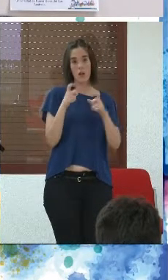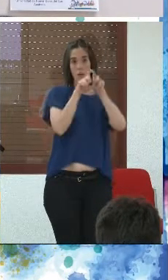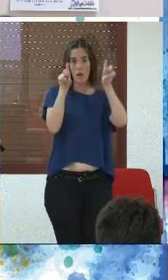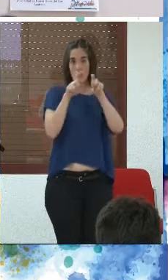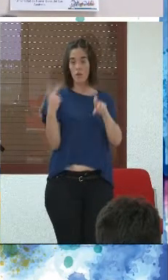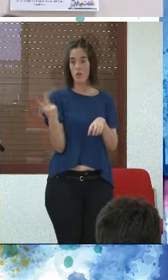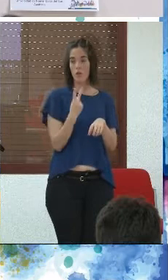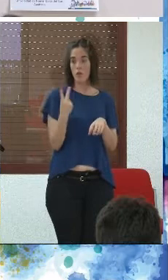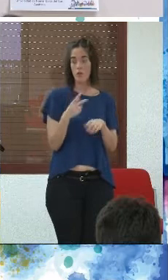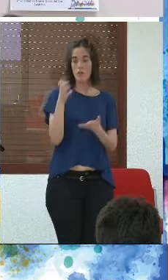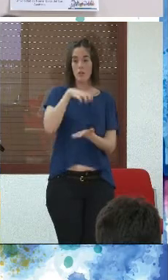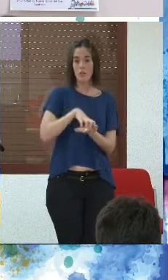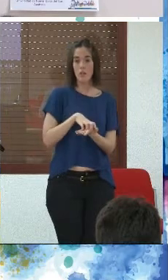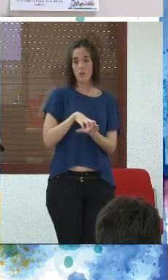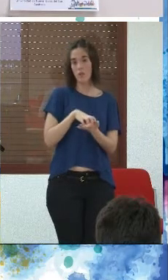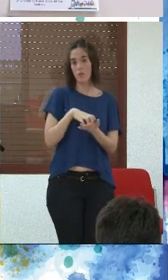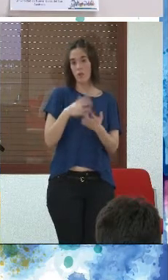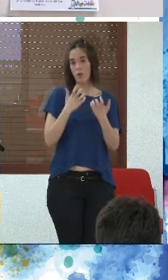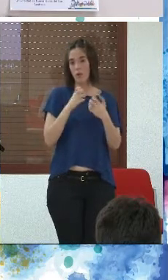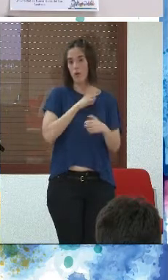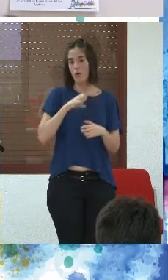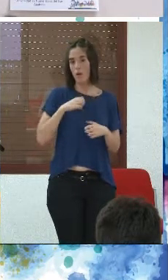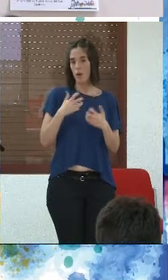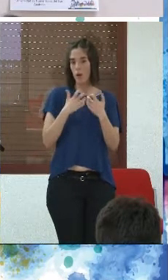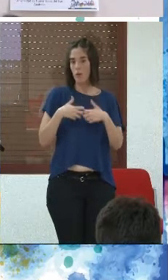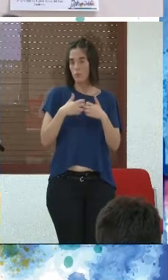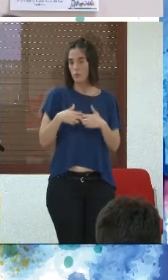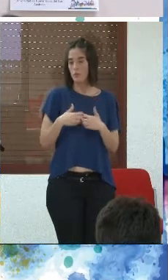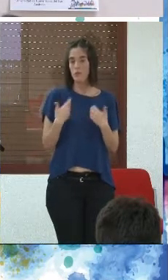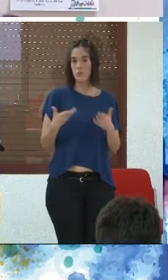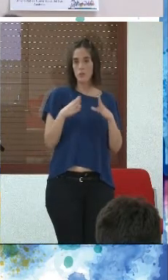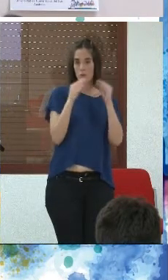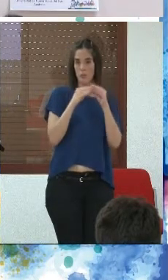study has been carried out at Marcy Bionics together with CAR.